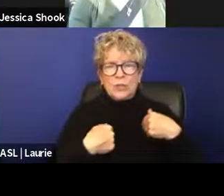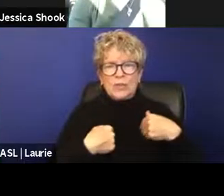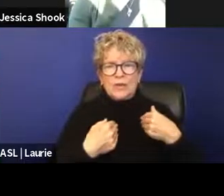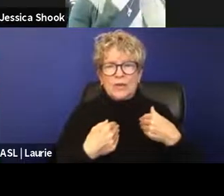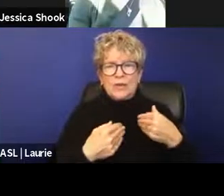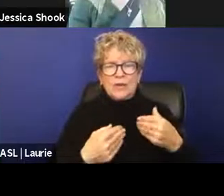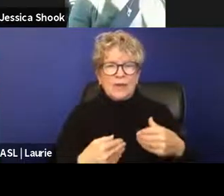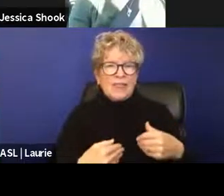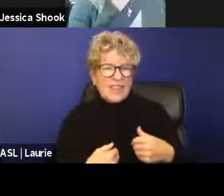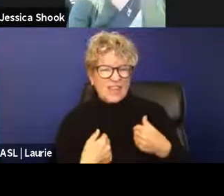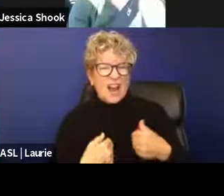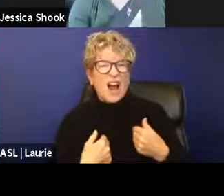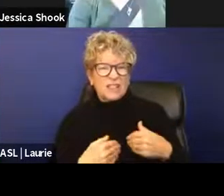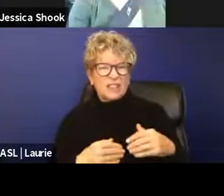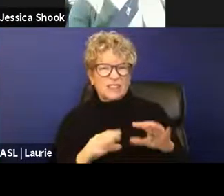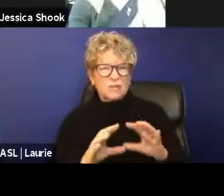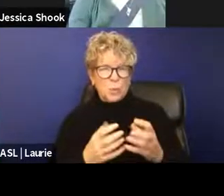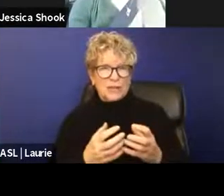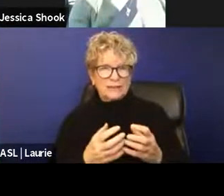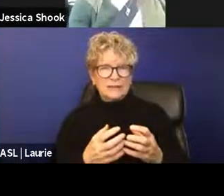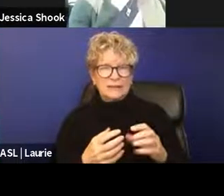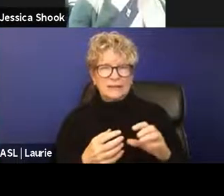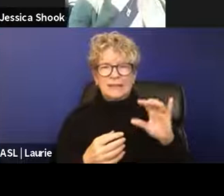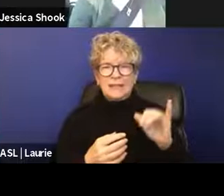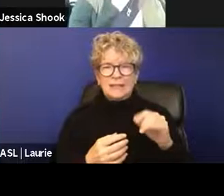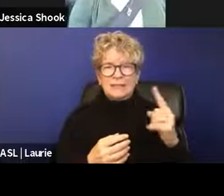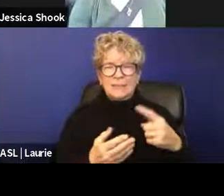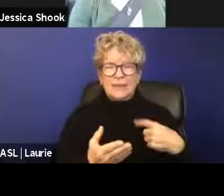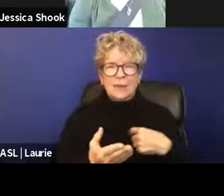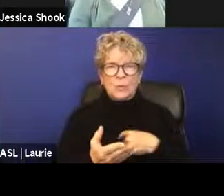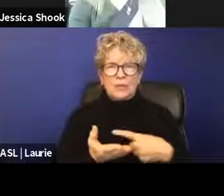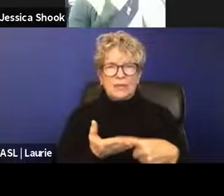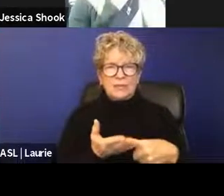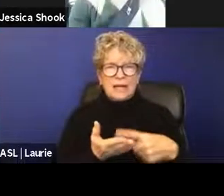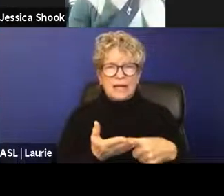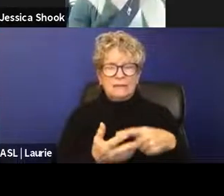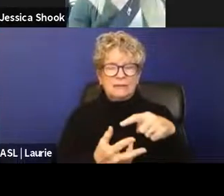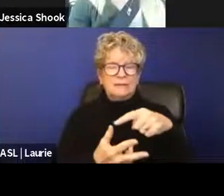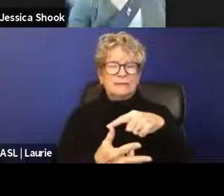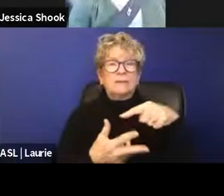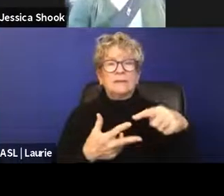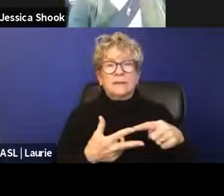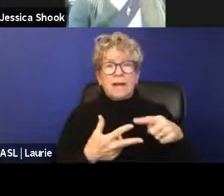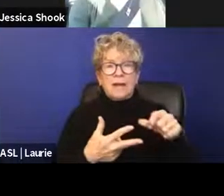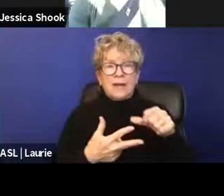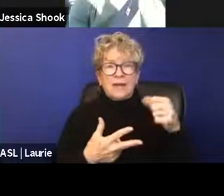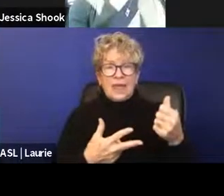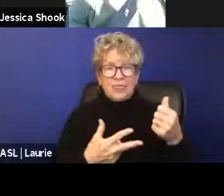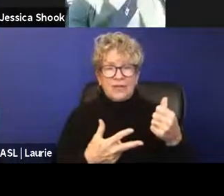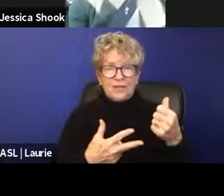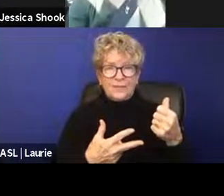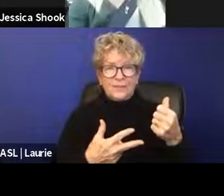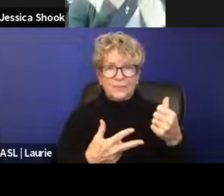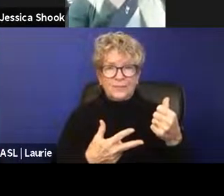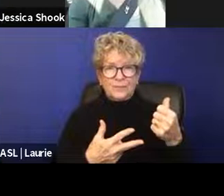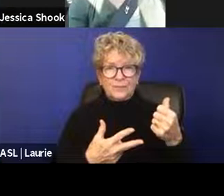youngest ones. So that's something that we discussed in our room. Another piece that came up that I found to